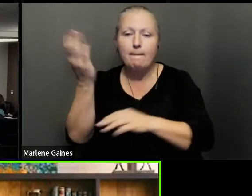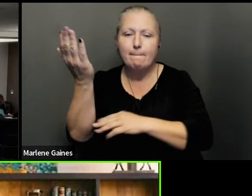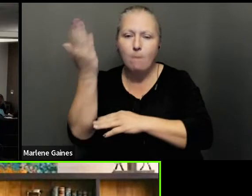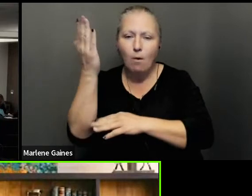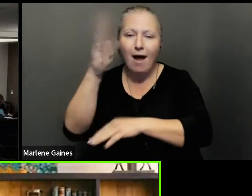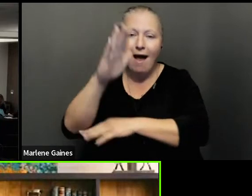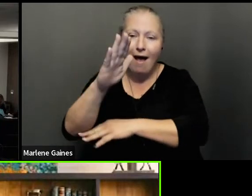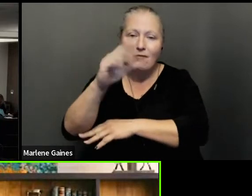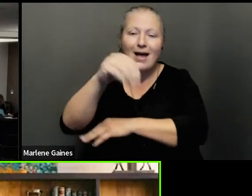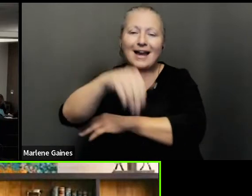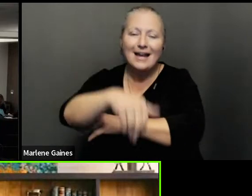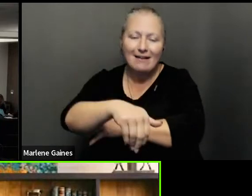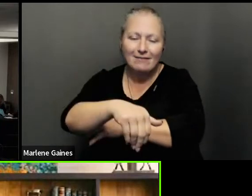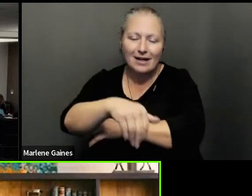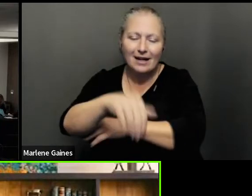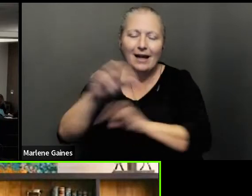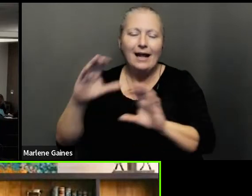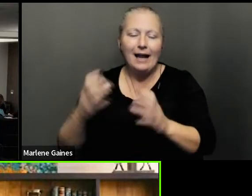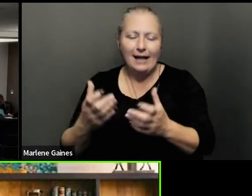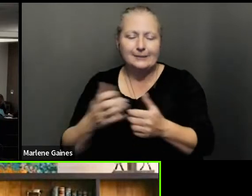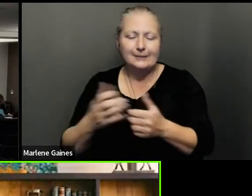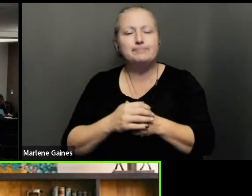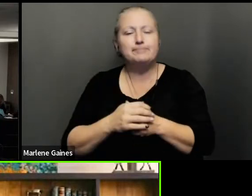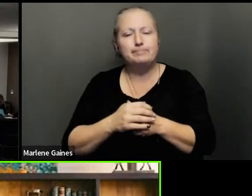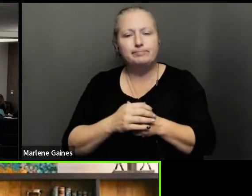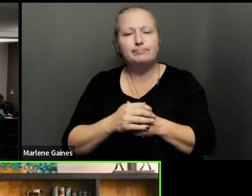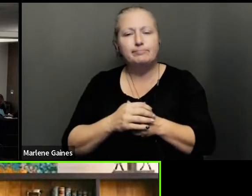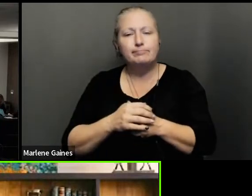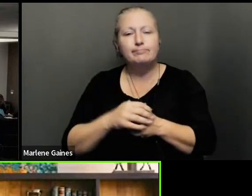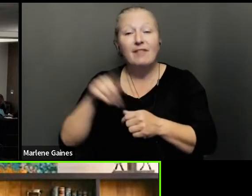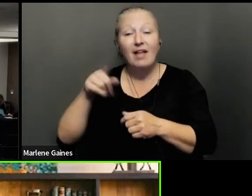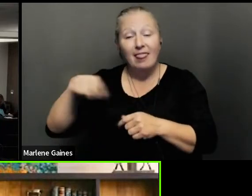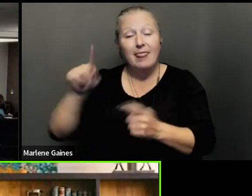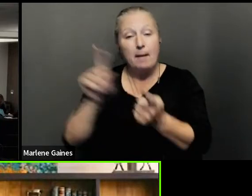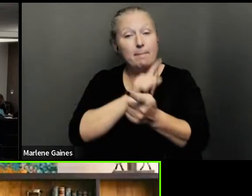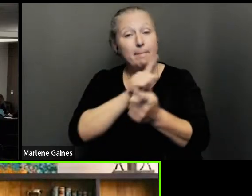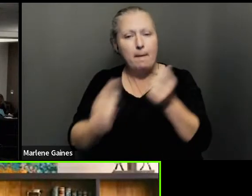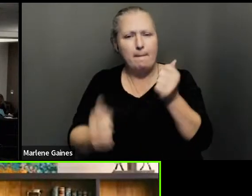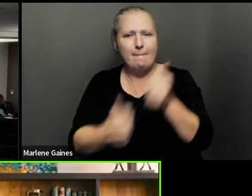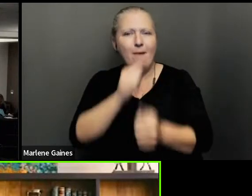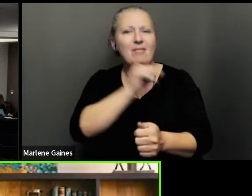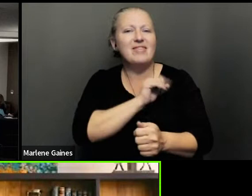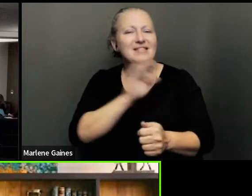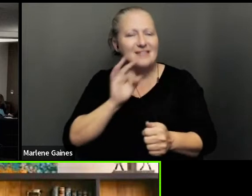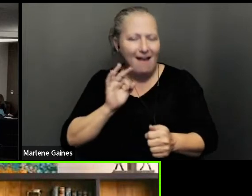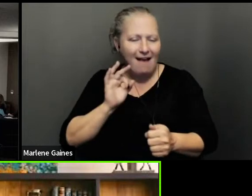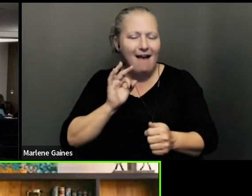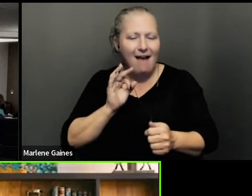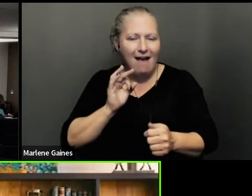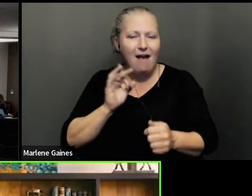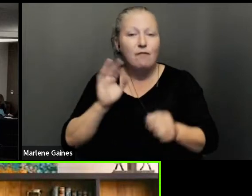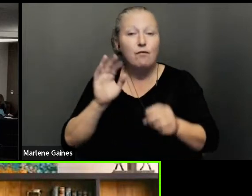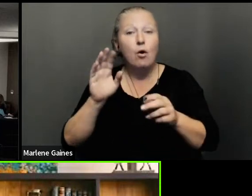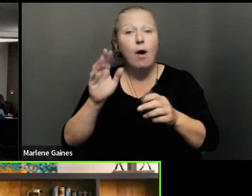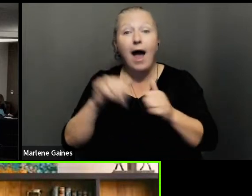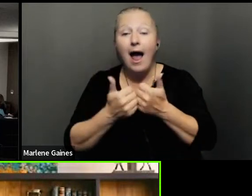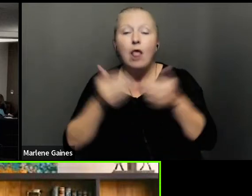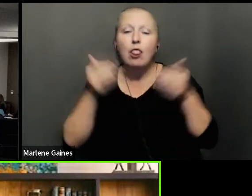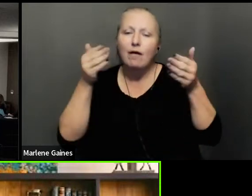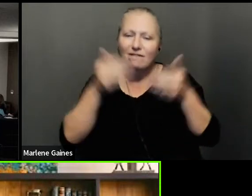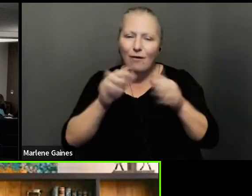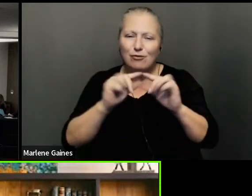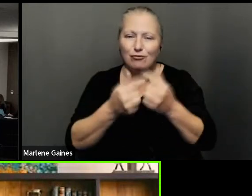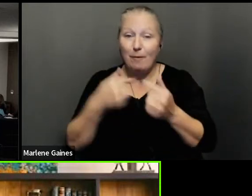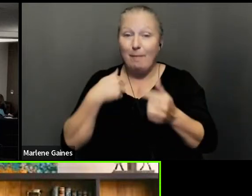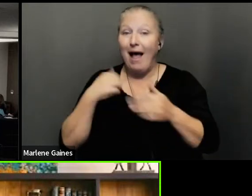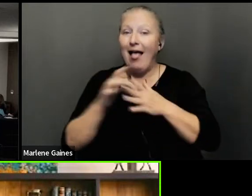afternoon, and our evening classes. And they met most of our staff through the focus groups. And I led one of